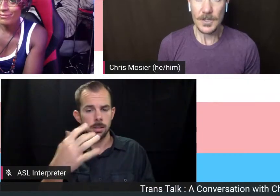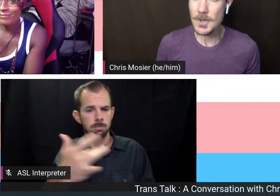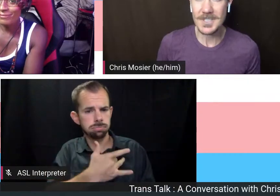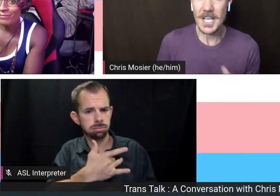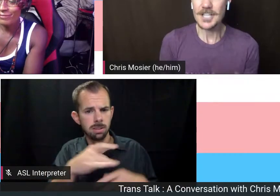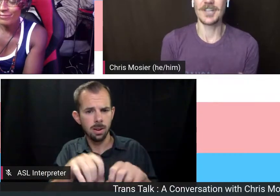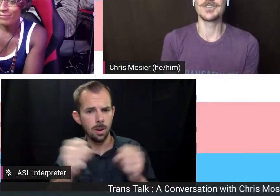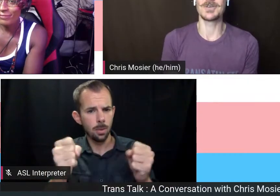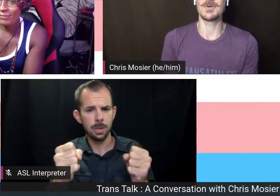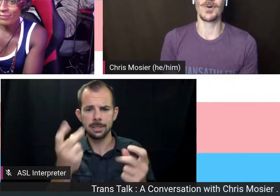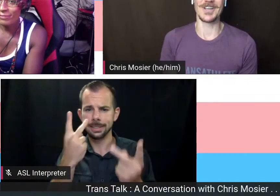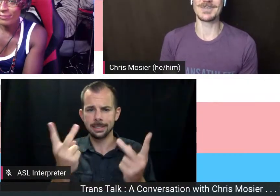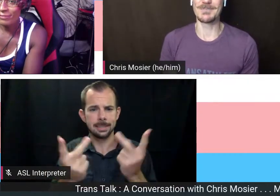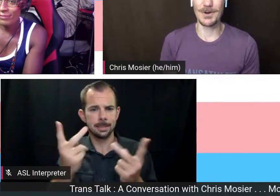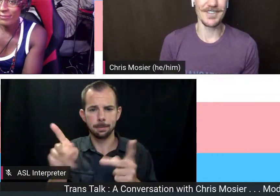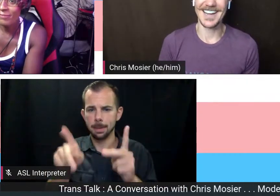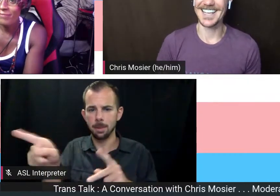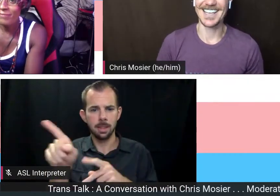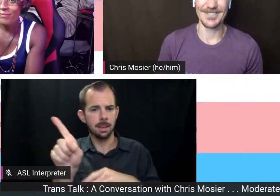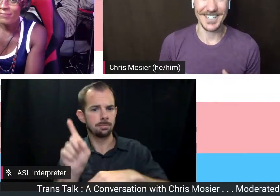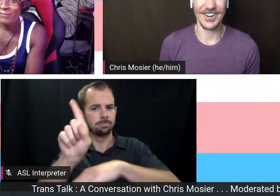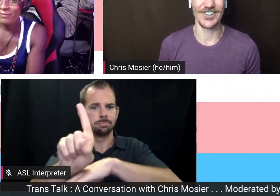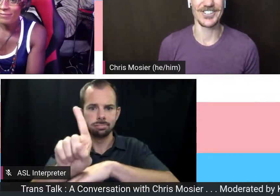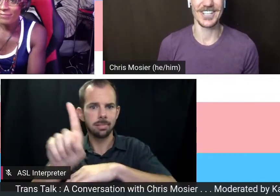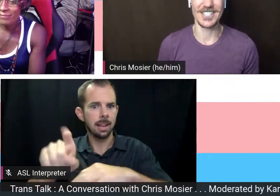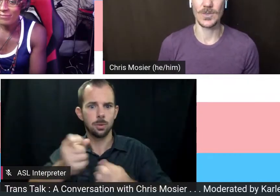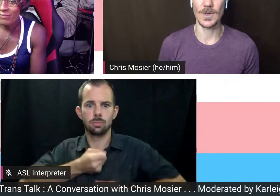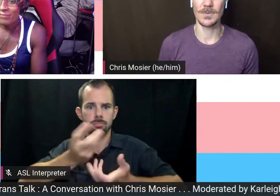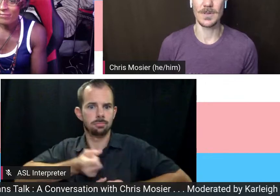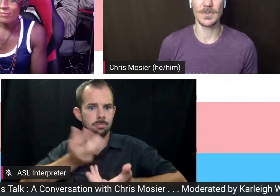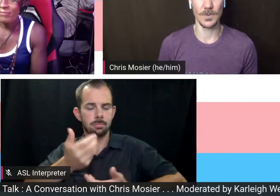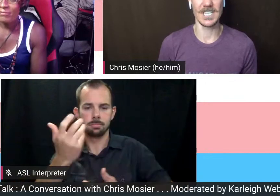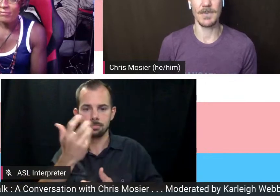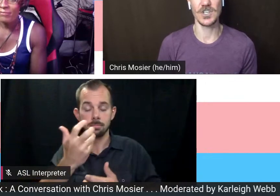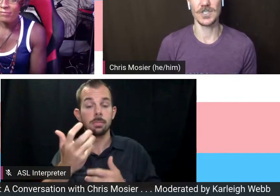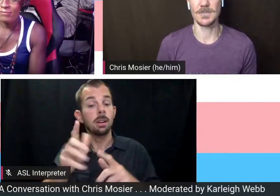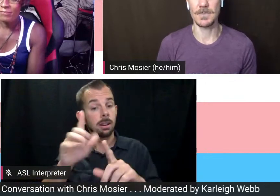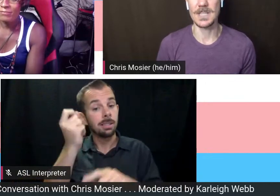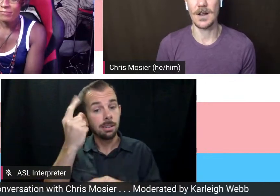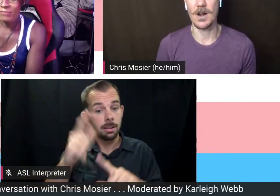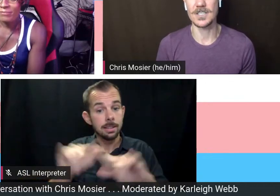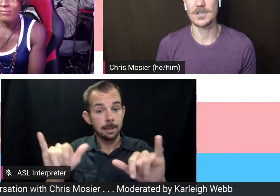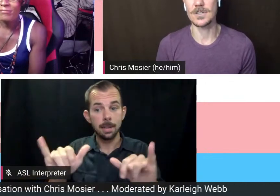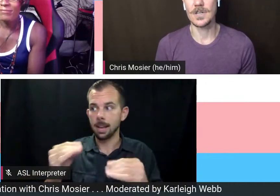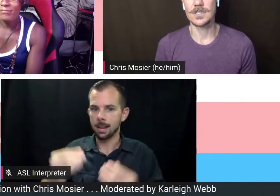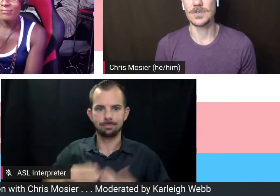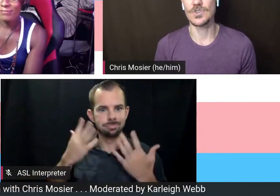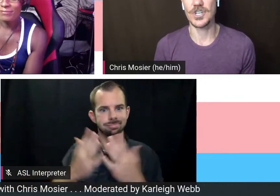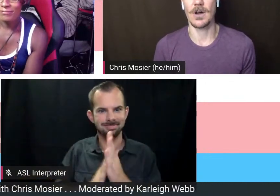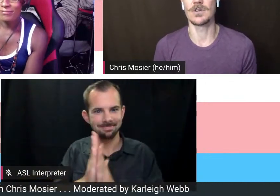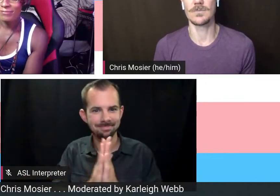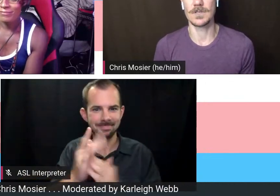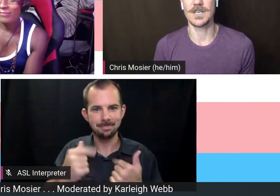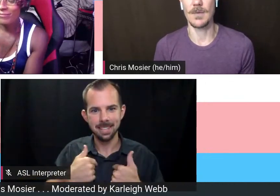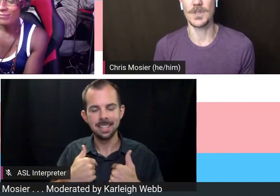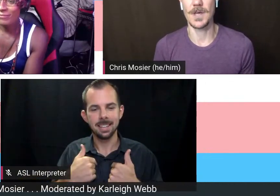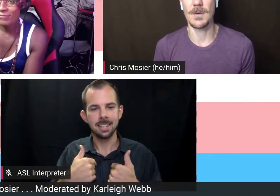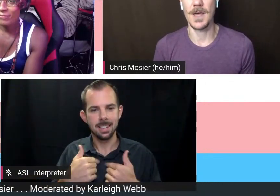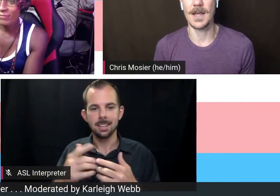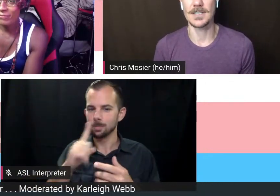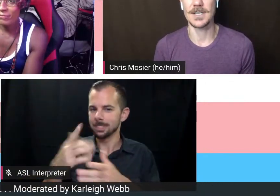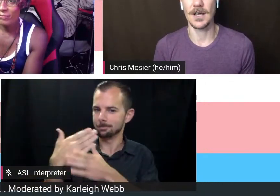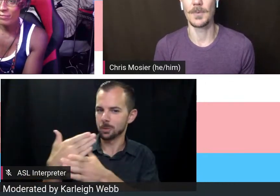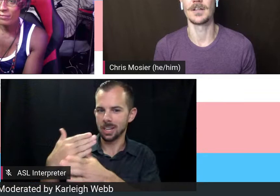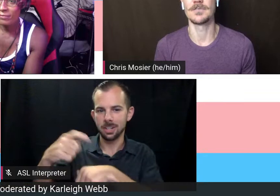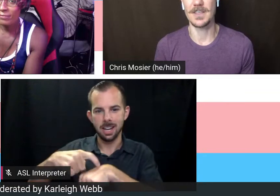that. Don't get me wrong, it was motivating and it was encouraging too. And it was really special to be there to share the time with